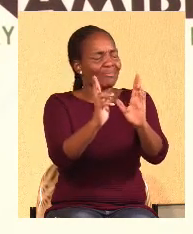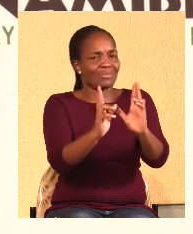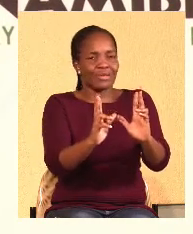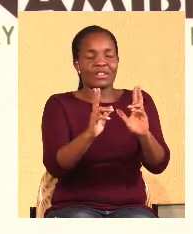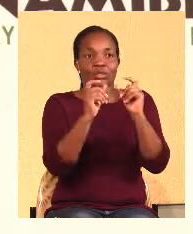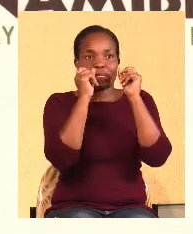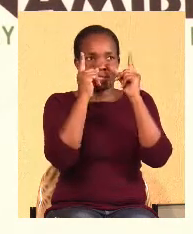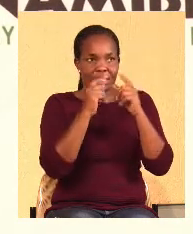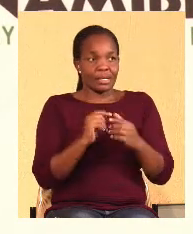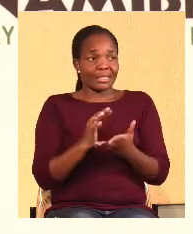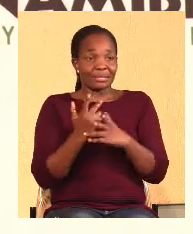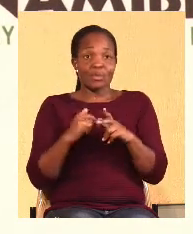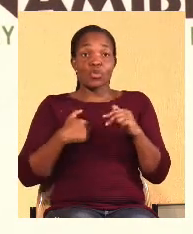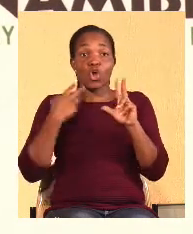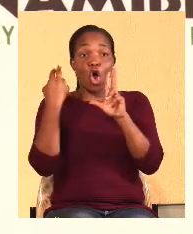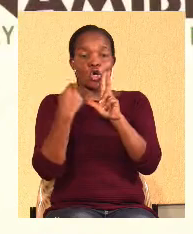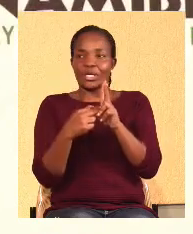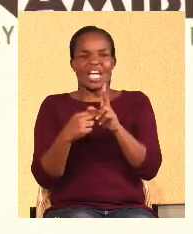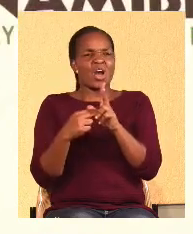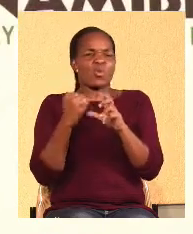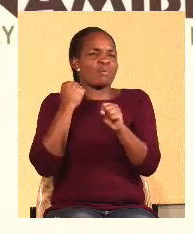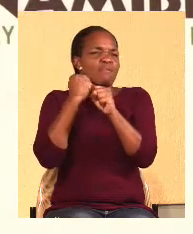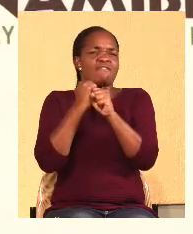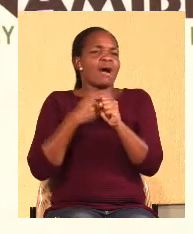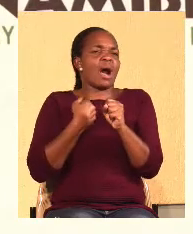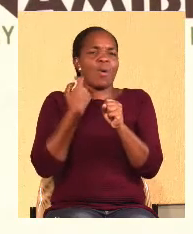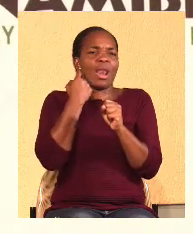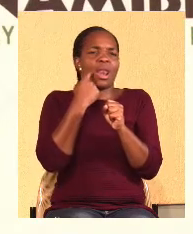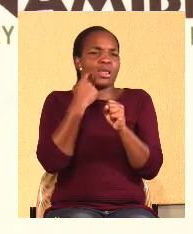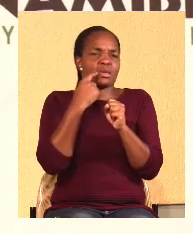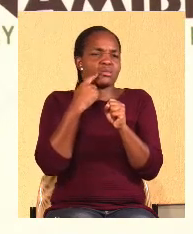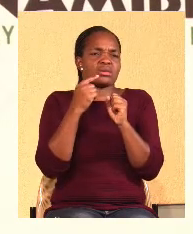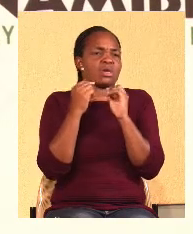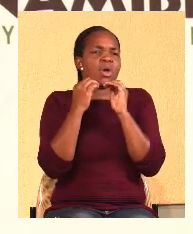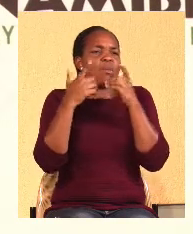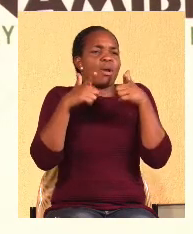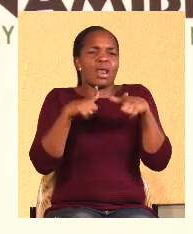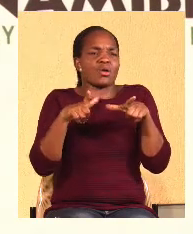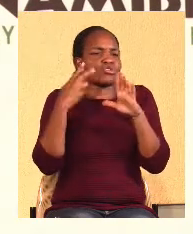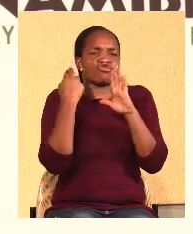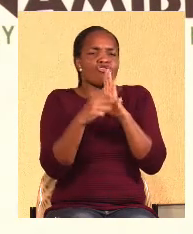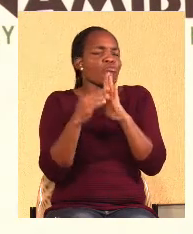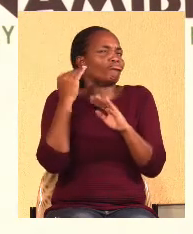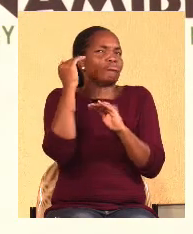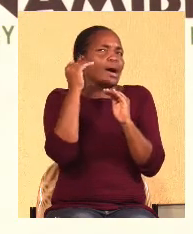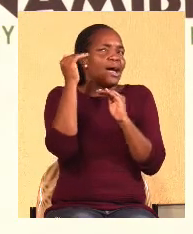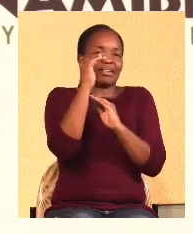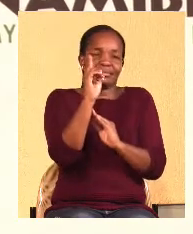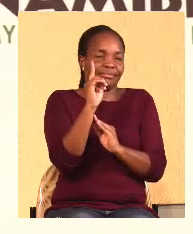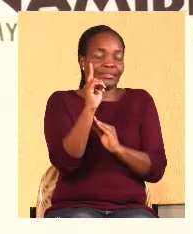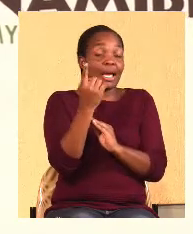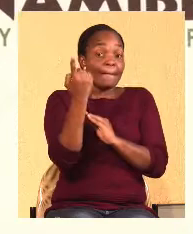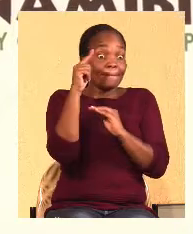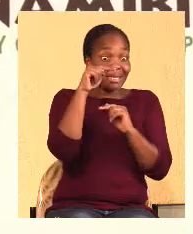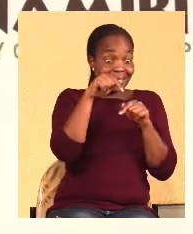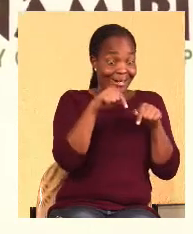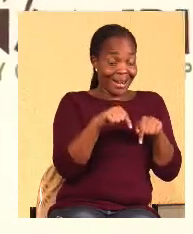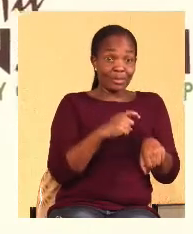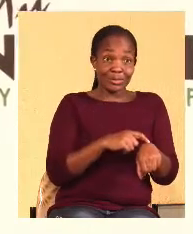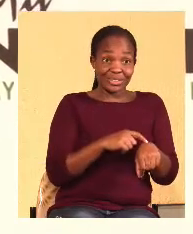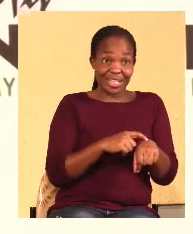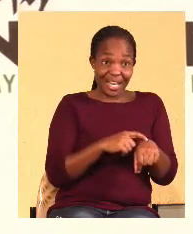lawyers, we get caught up into the technical language and the legalistic part of the law. But since this part